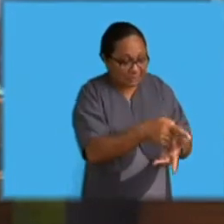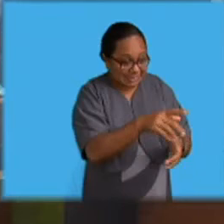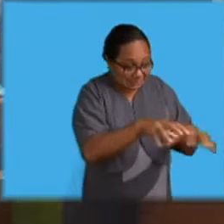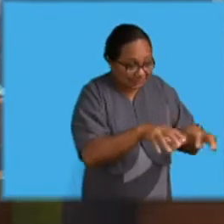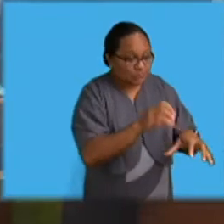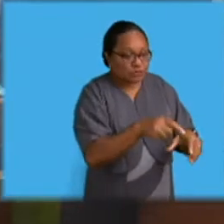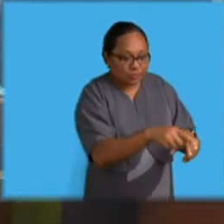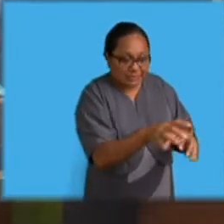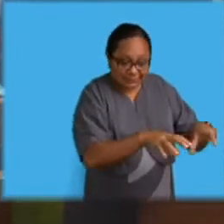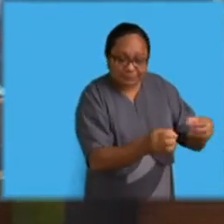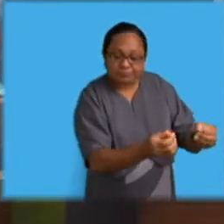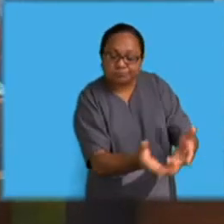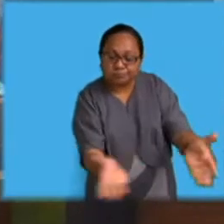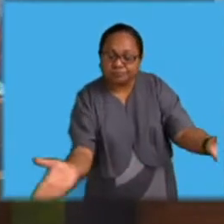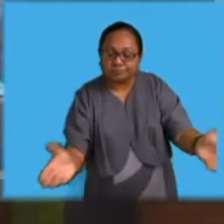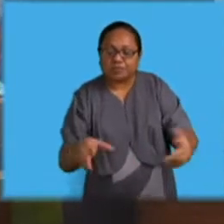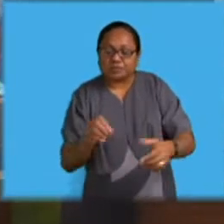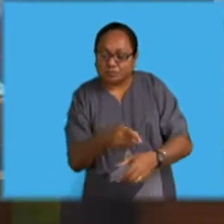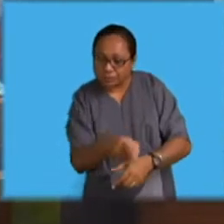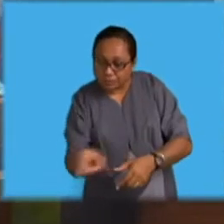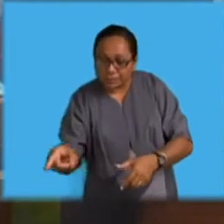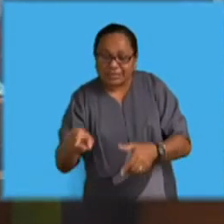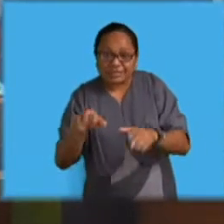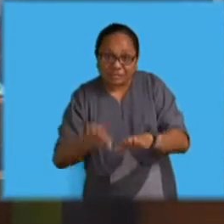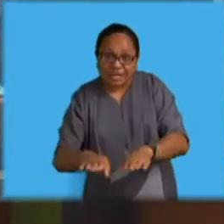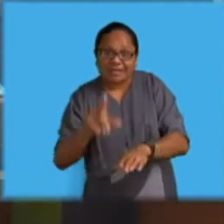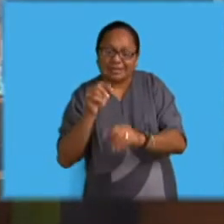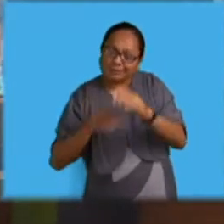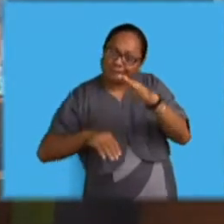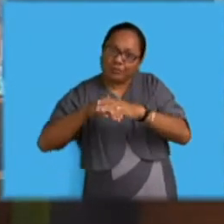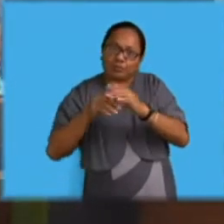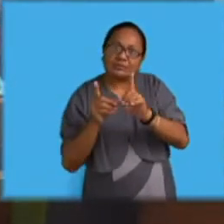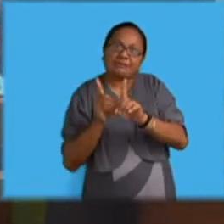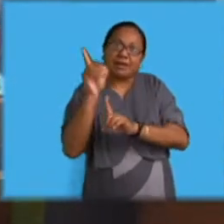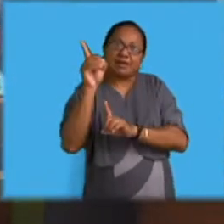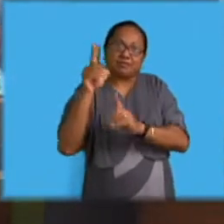thus promoting and enhancing holistic development of the child that we have.